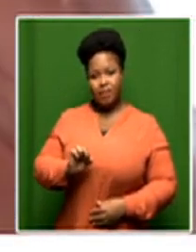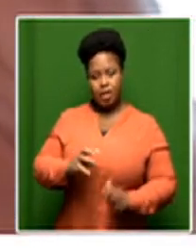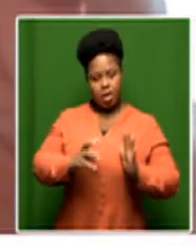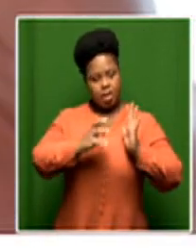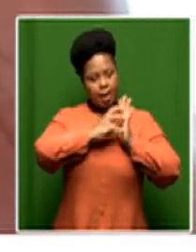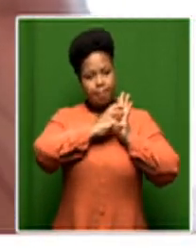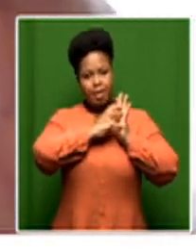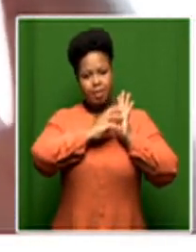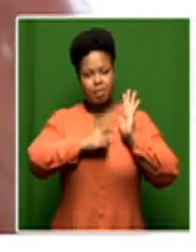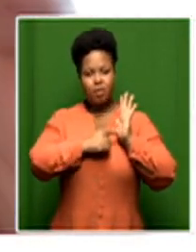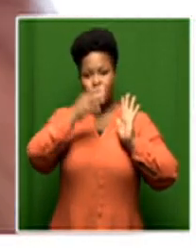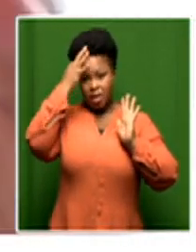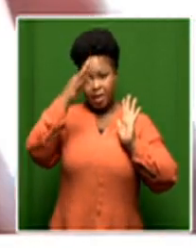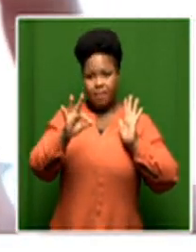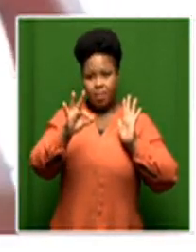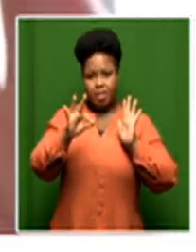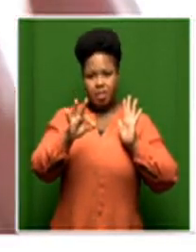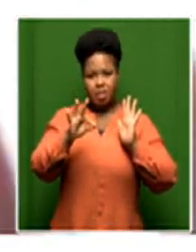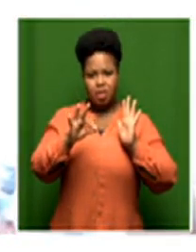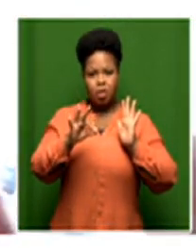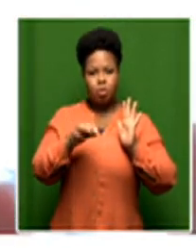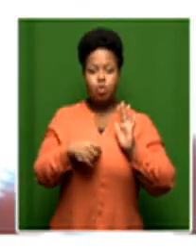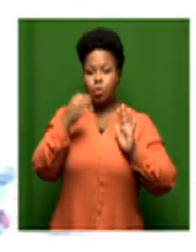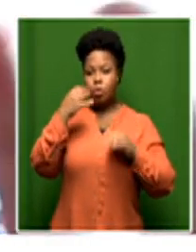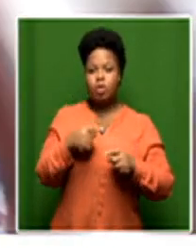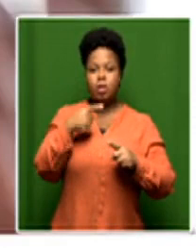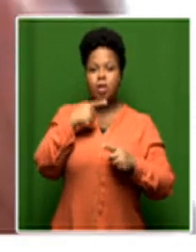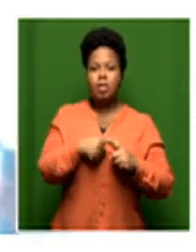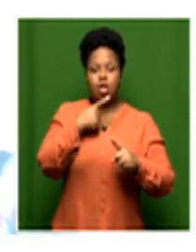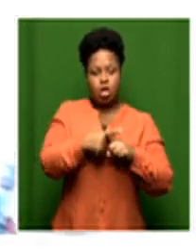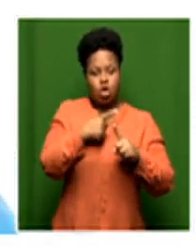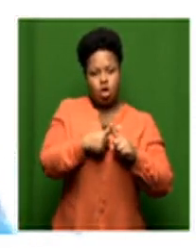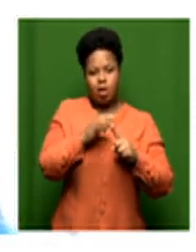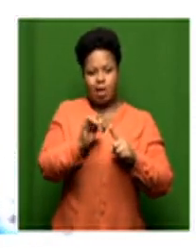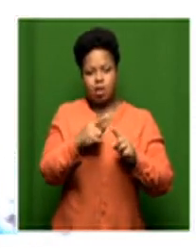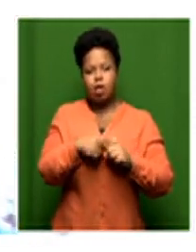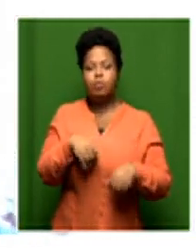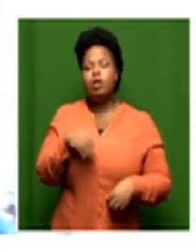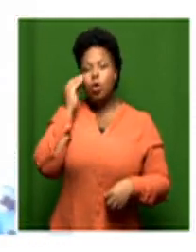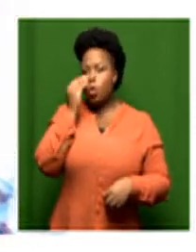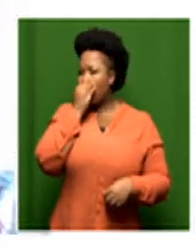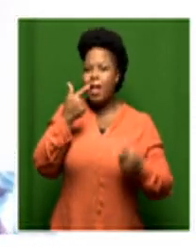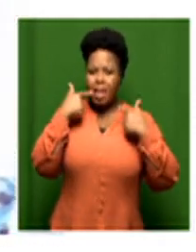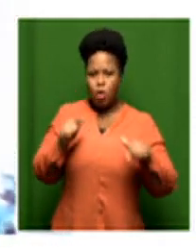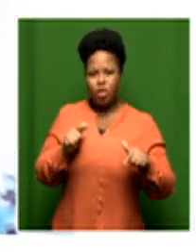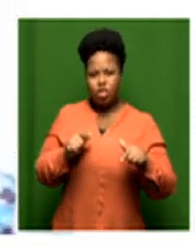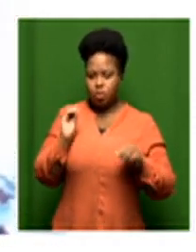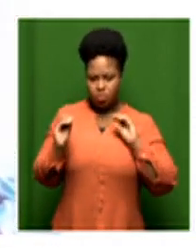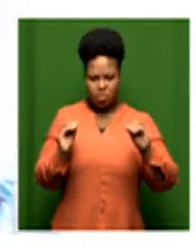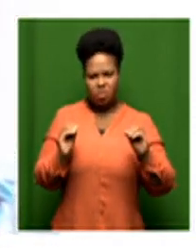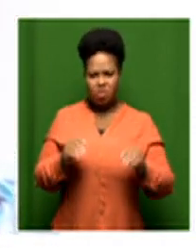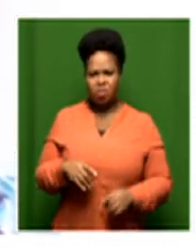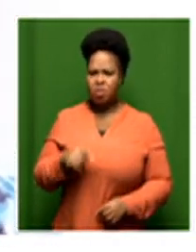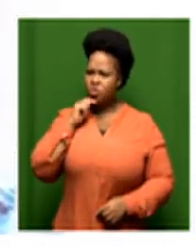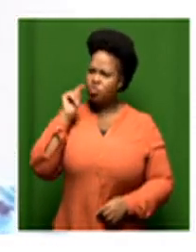is a Khoi language used, written in Khoi language. That's an